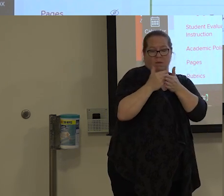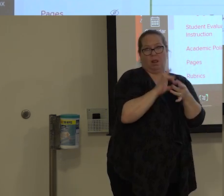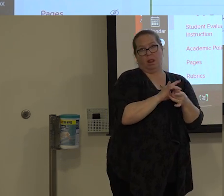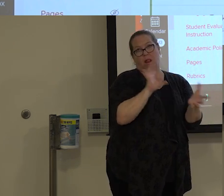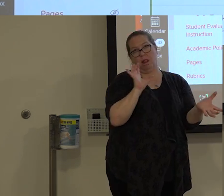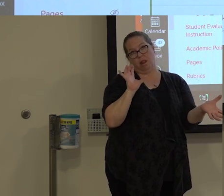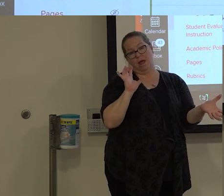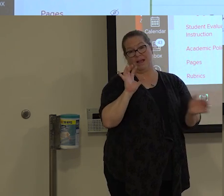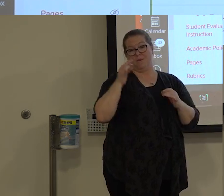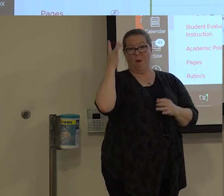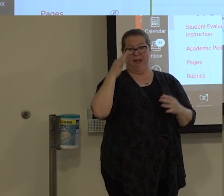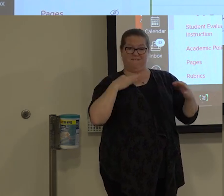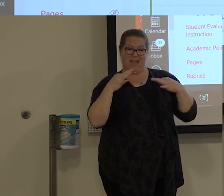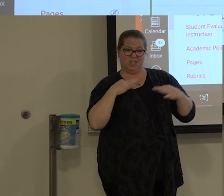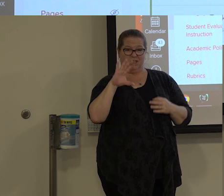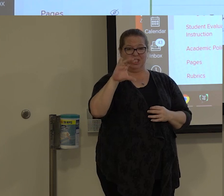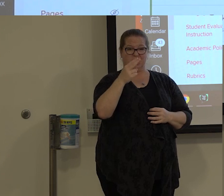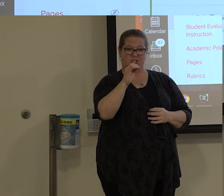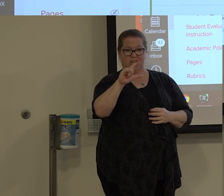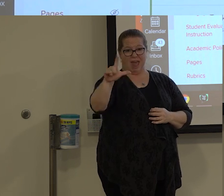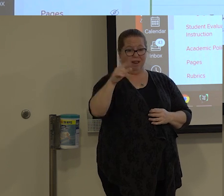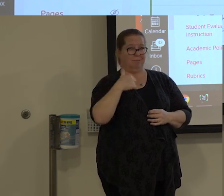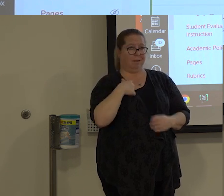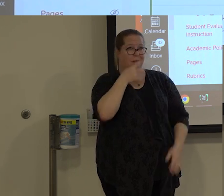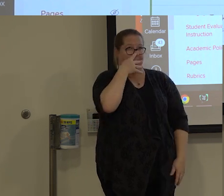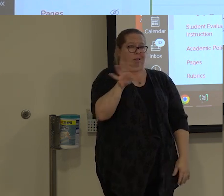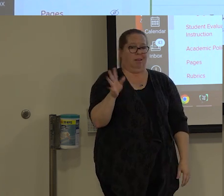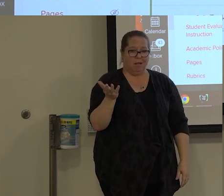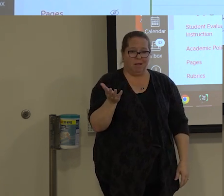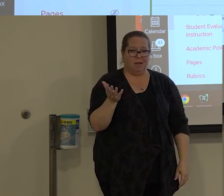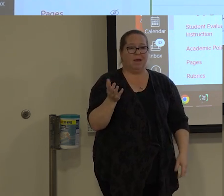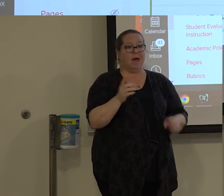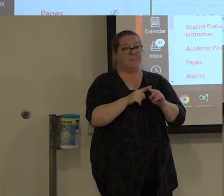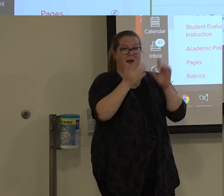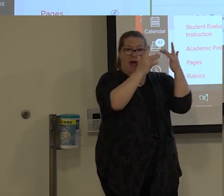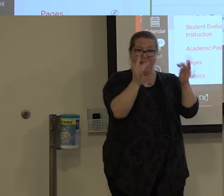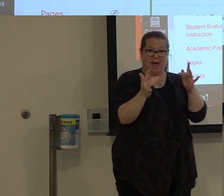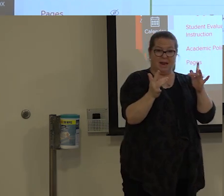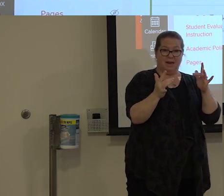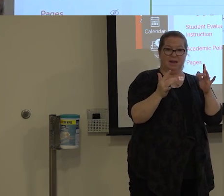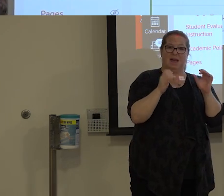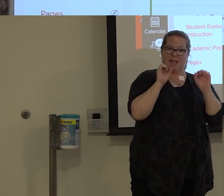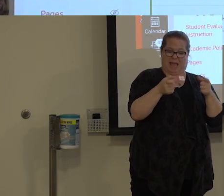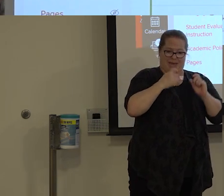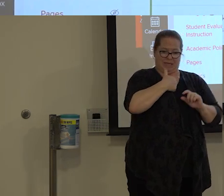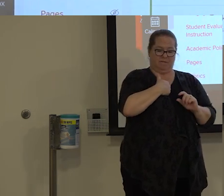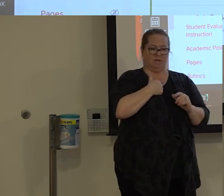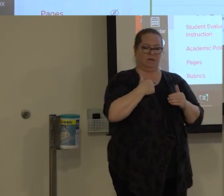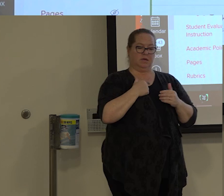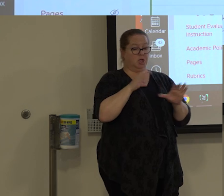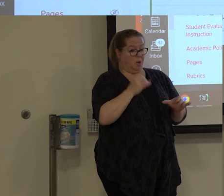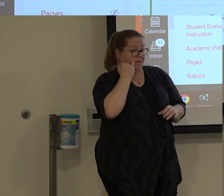disengaged, as neither fashion nor Chanel is something I hold a large amount of interest towards. But as it was taught online, I was able to give myself the ability to,